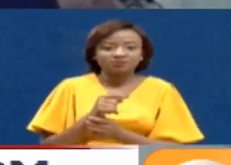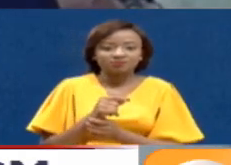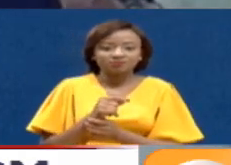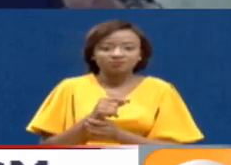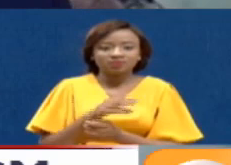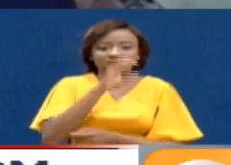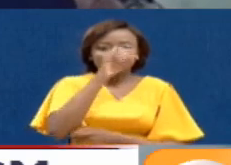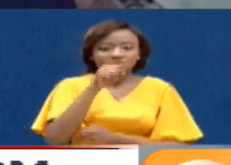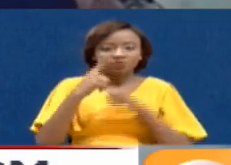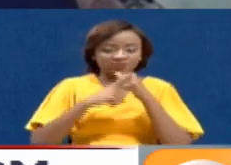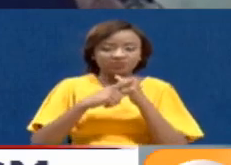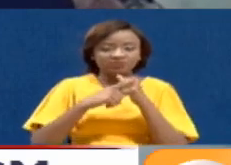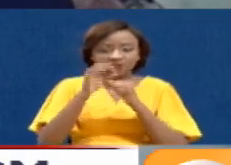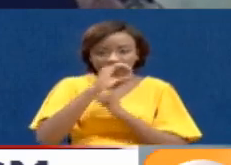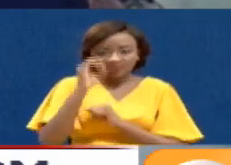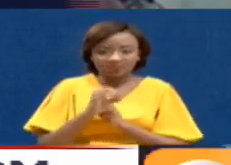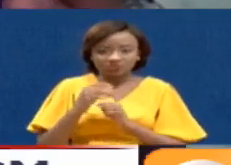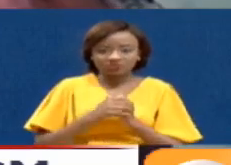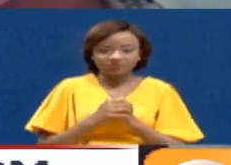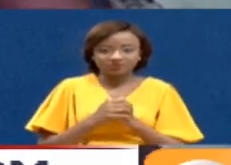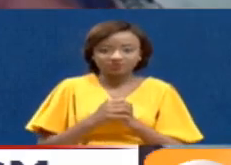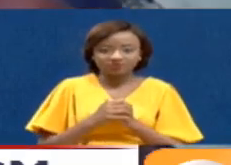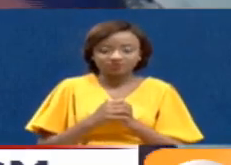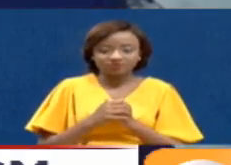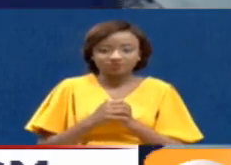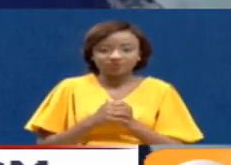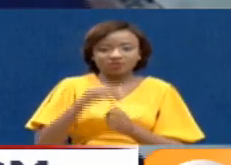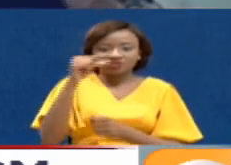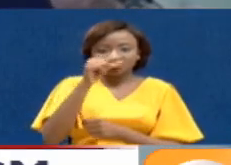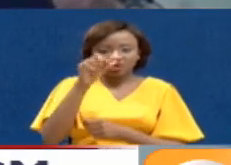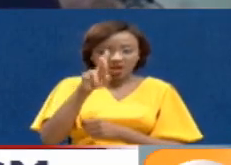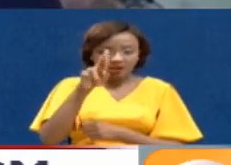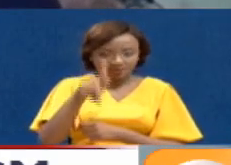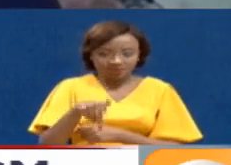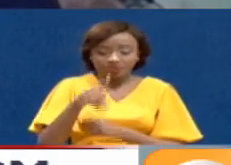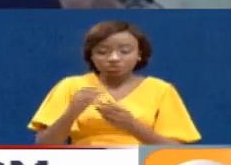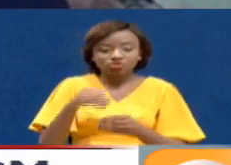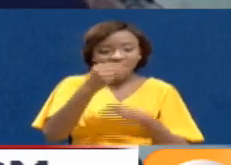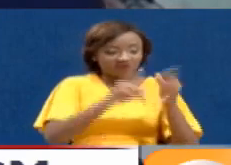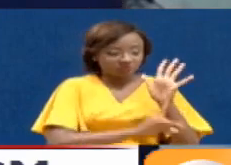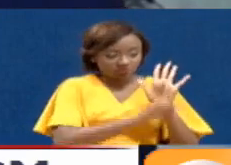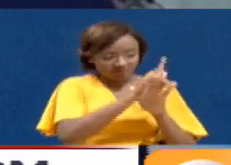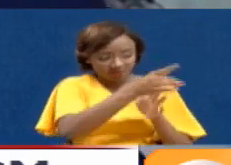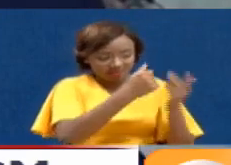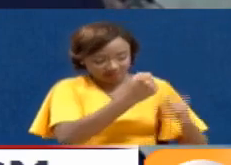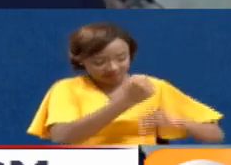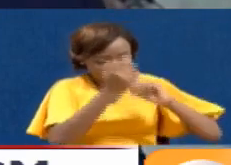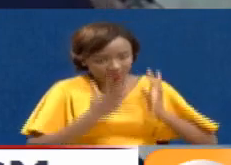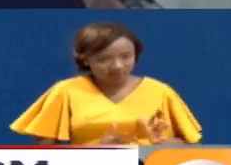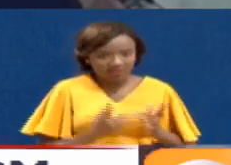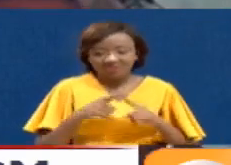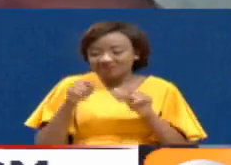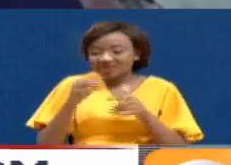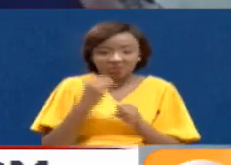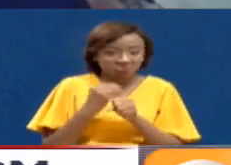the gross national product, GNP, to development assistance, which they have not been doing. What